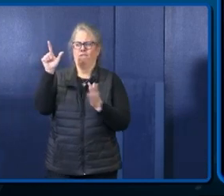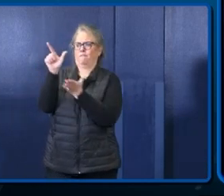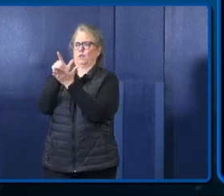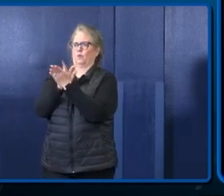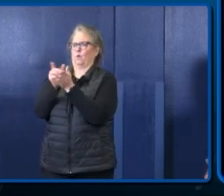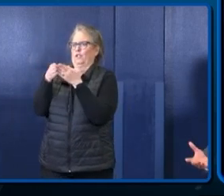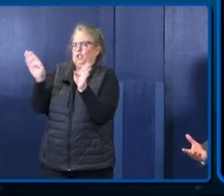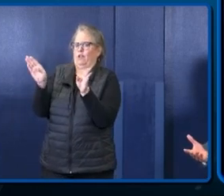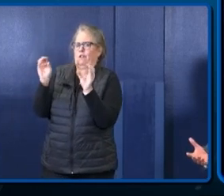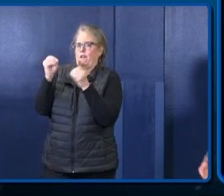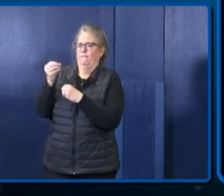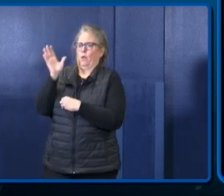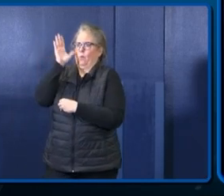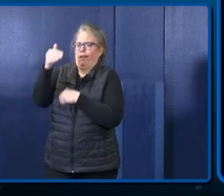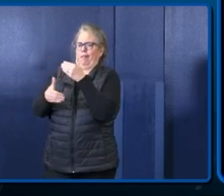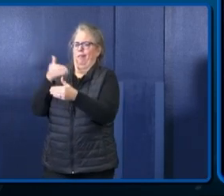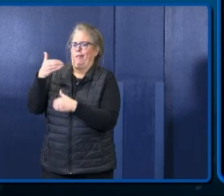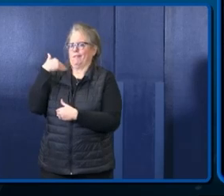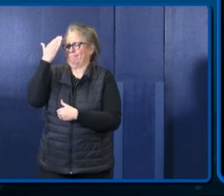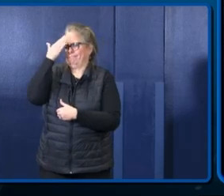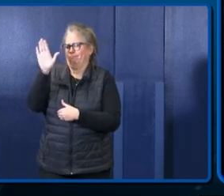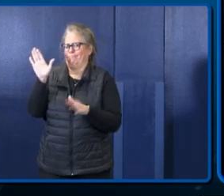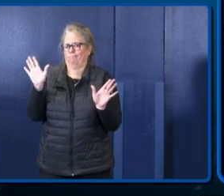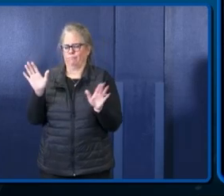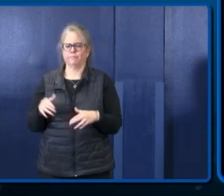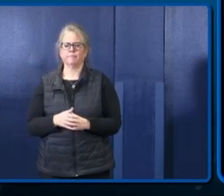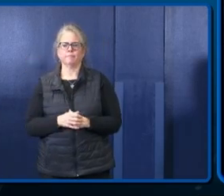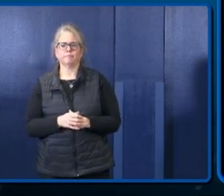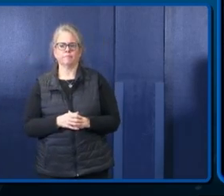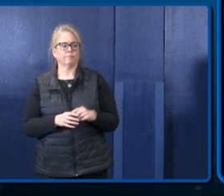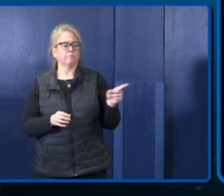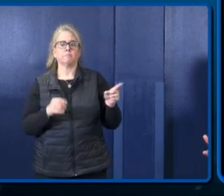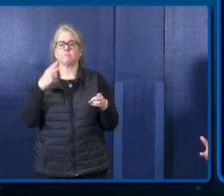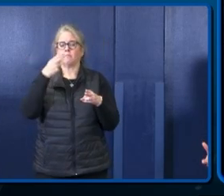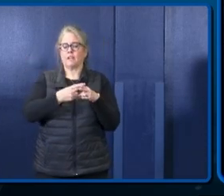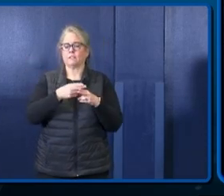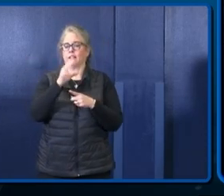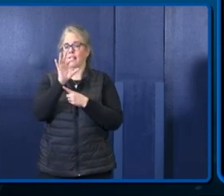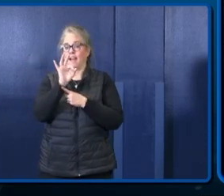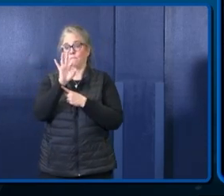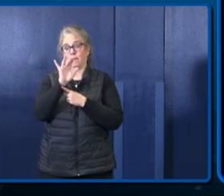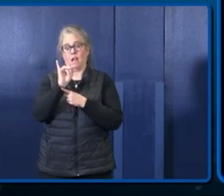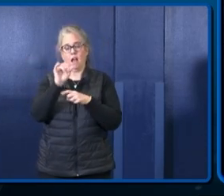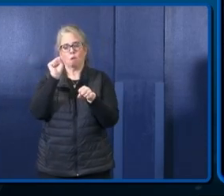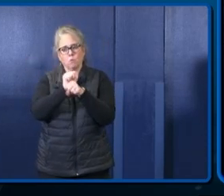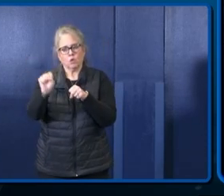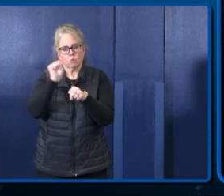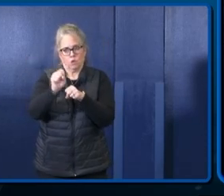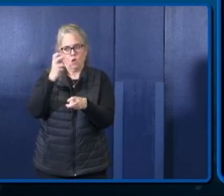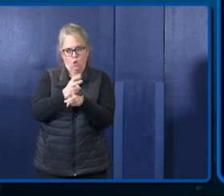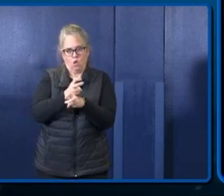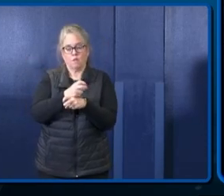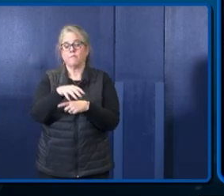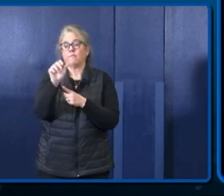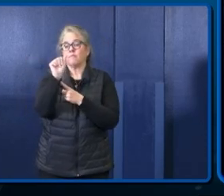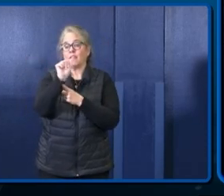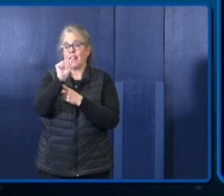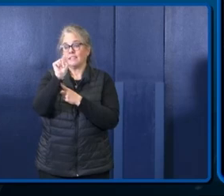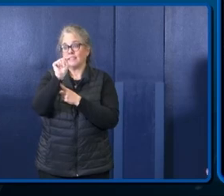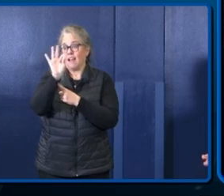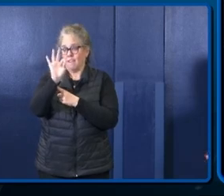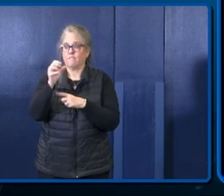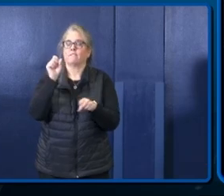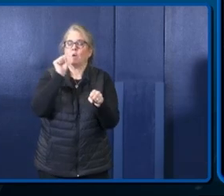very closely. Obviously, I mentioned that the FBI has worked really hard on this case. ATF has worked hard on this case. I've had plenty of conversations with the U.S.